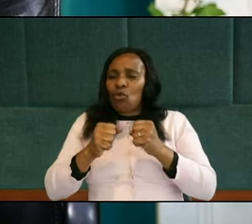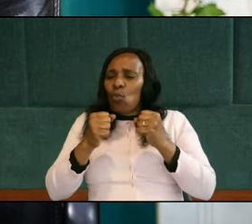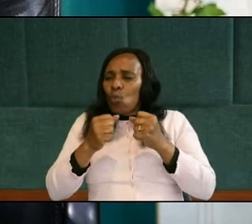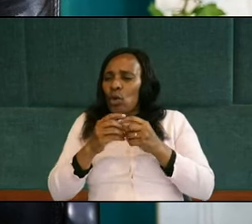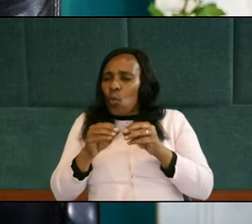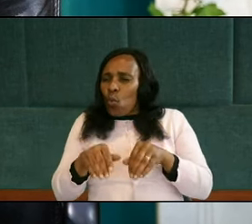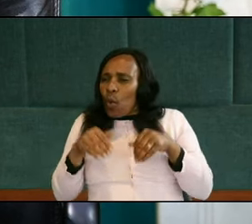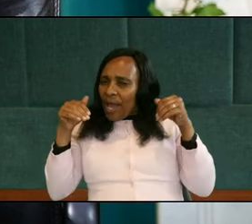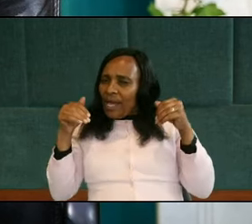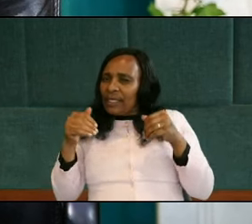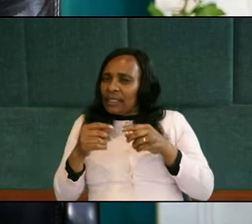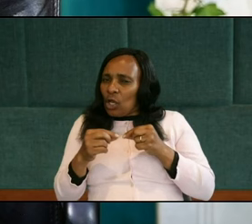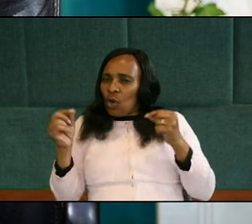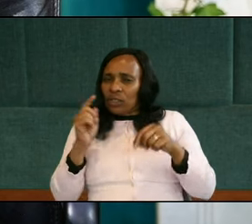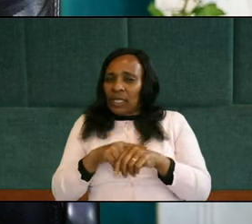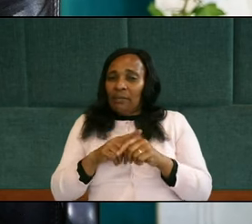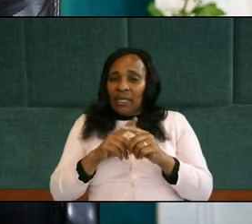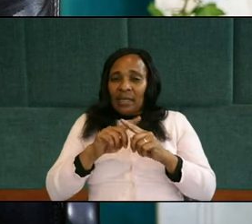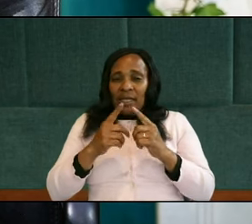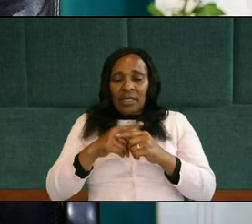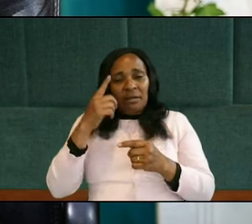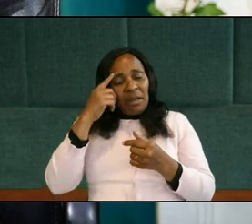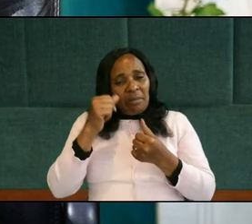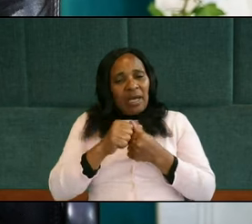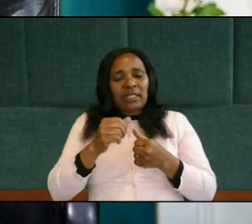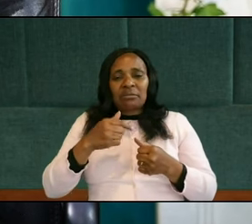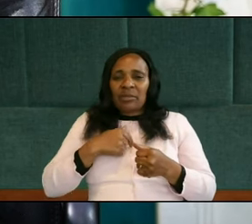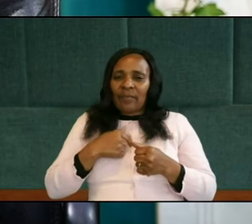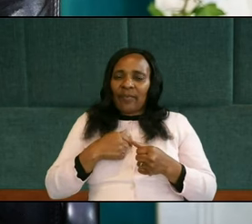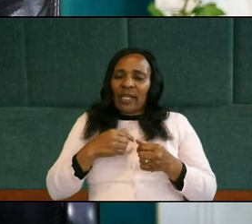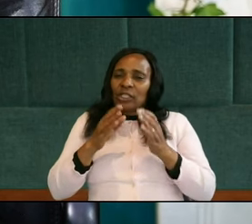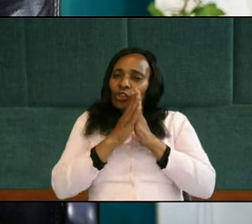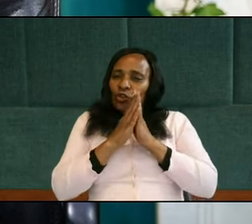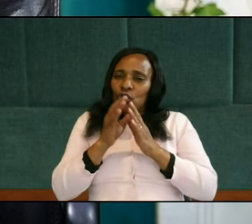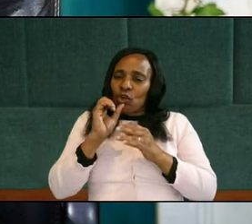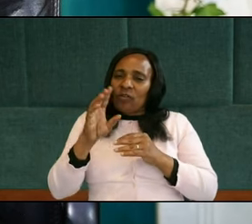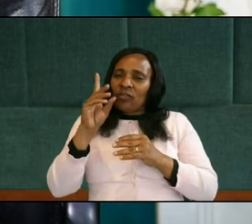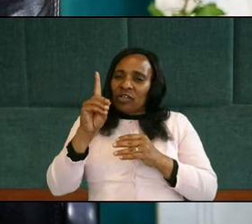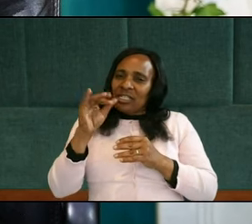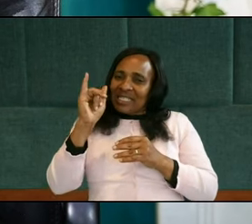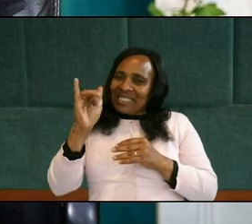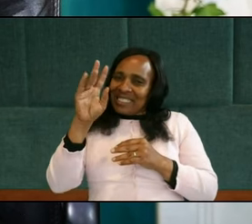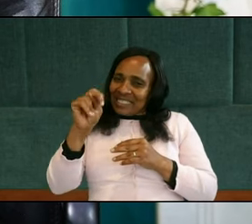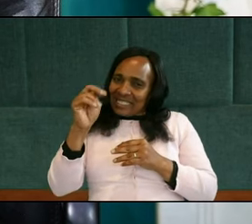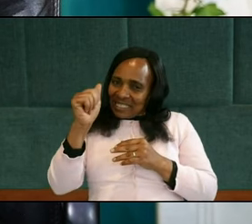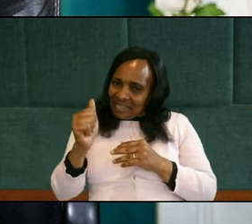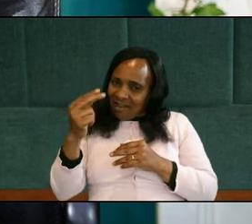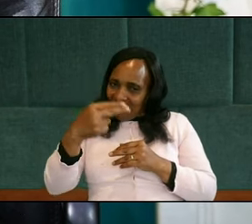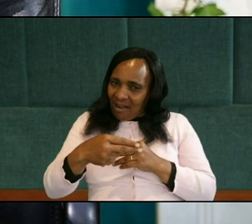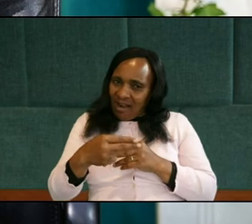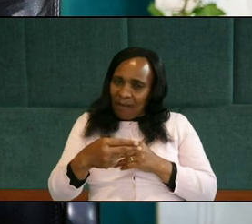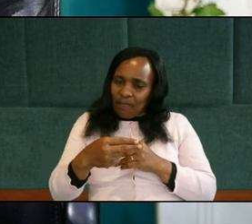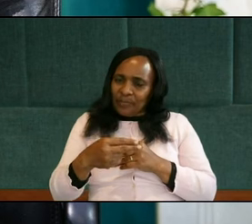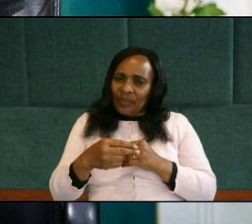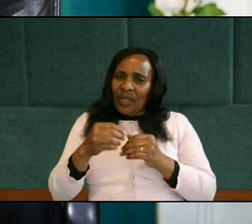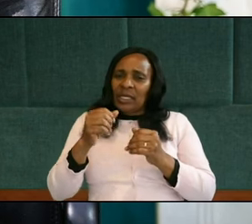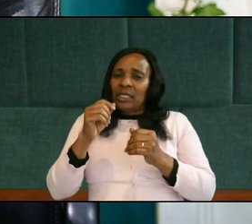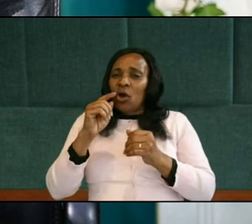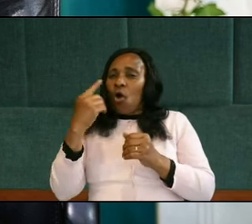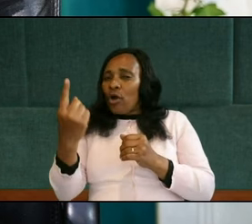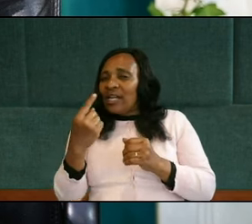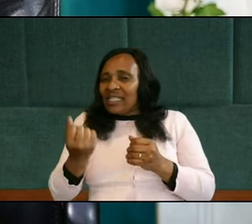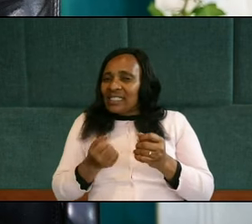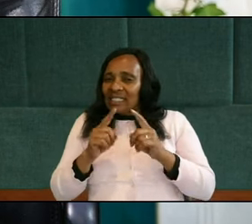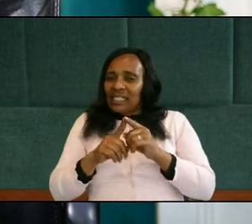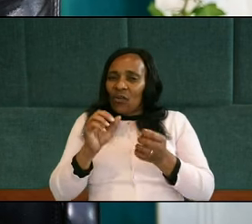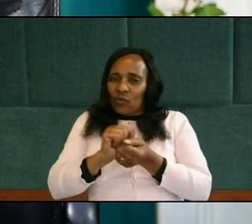longer. And this reminds me also of the story of Dinah. You remember the only sister of the 12 brothers,